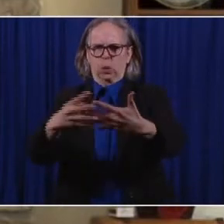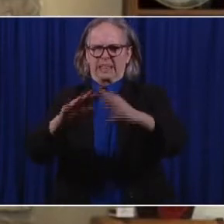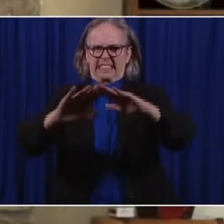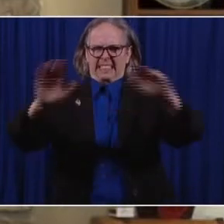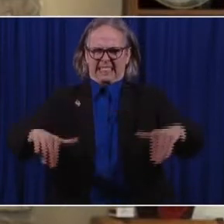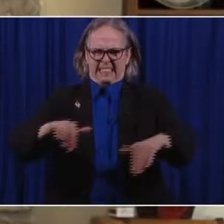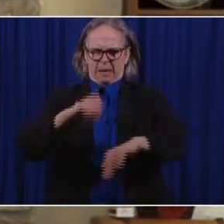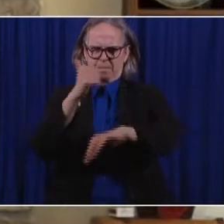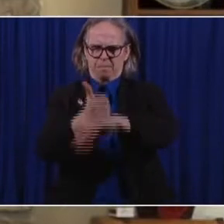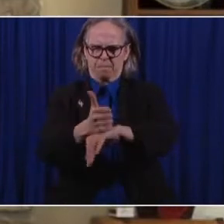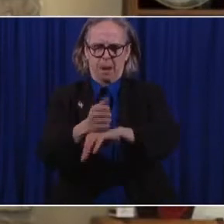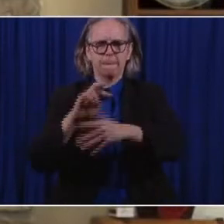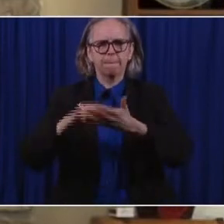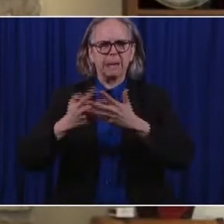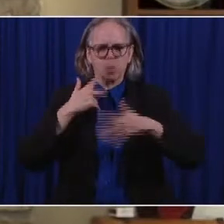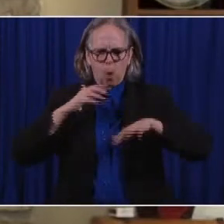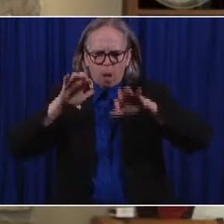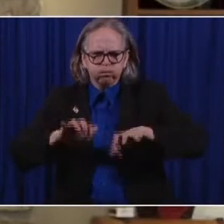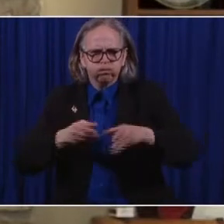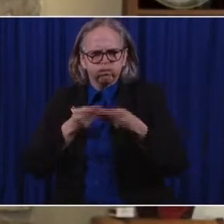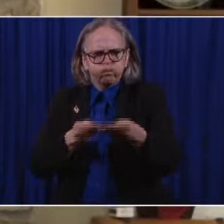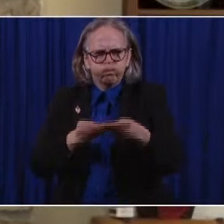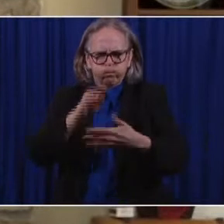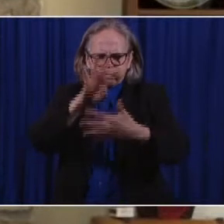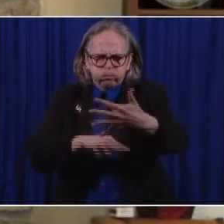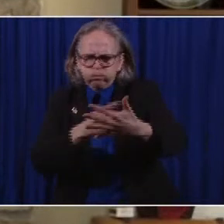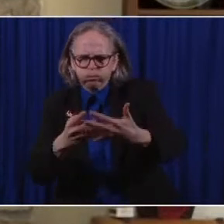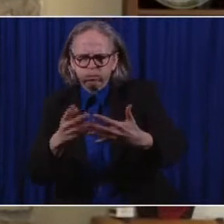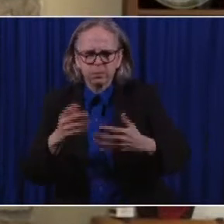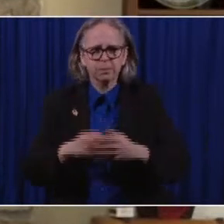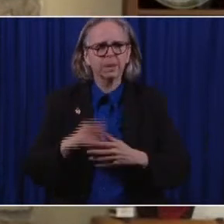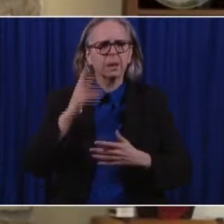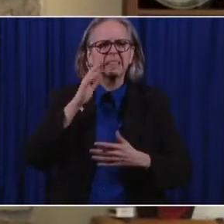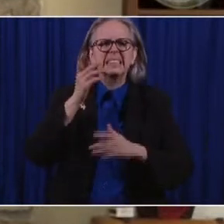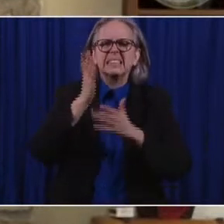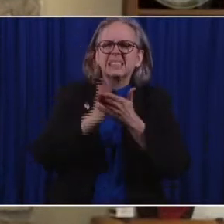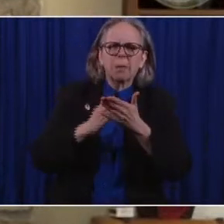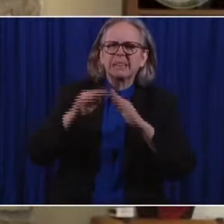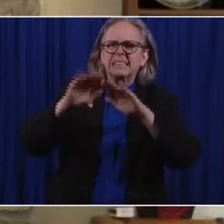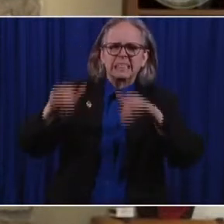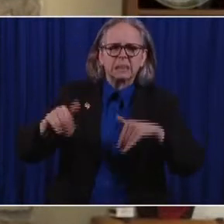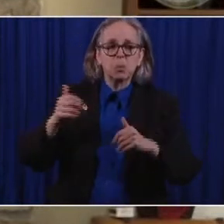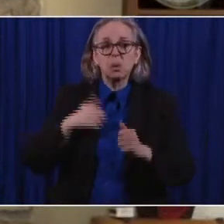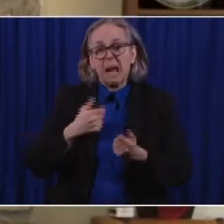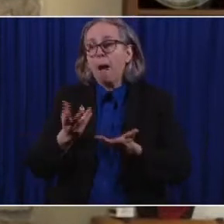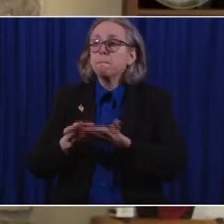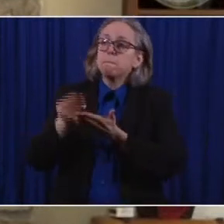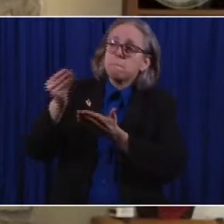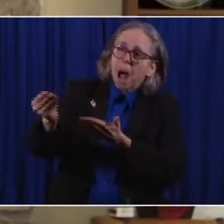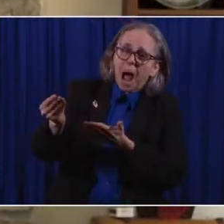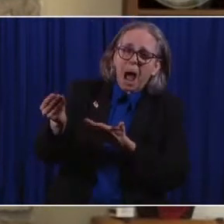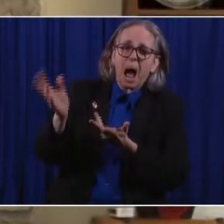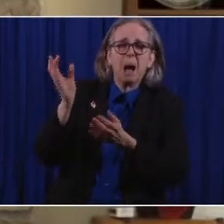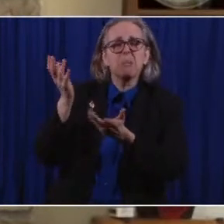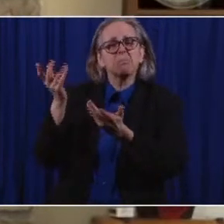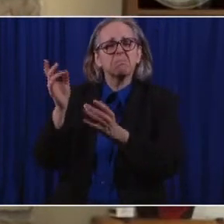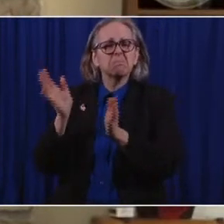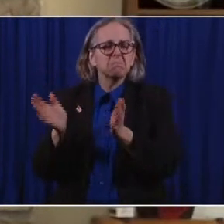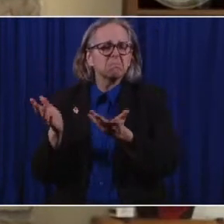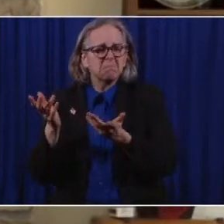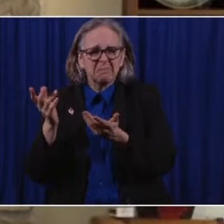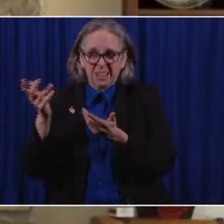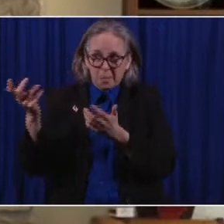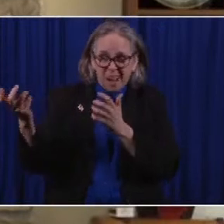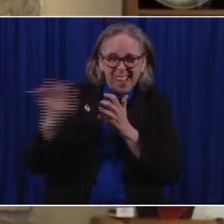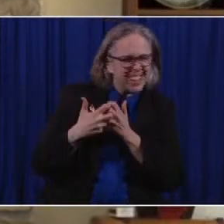There were some, frankly, that we could have taken off the shelf. We have seen problems with some of those. Our